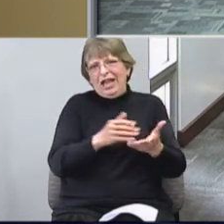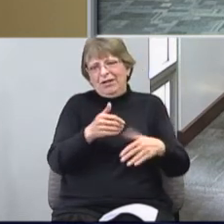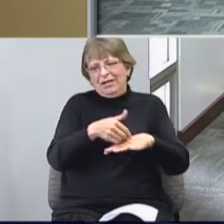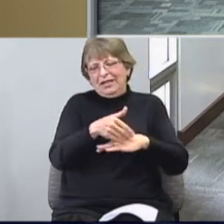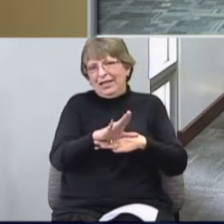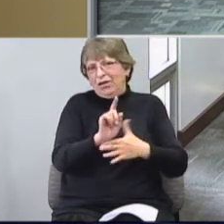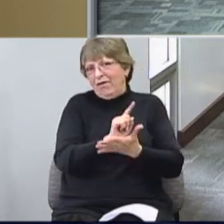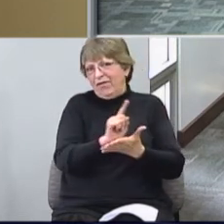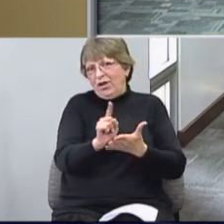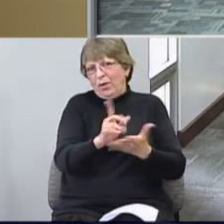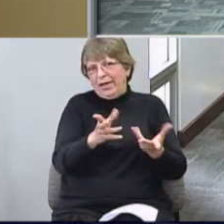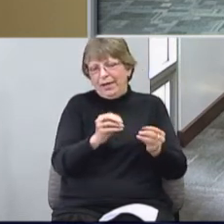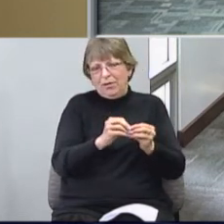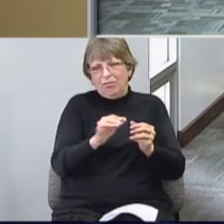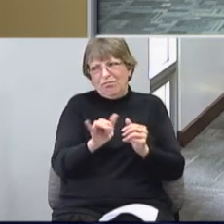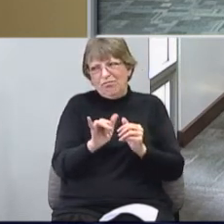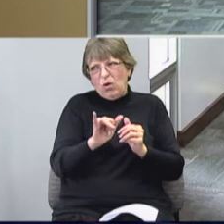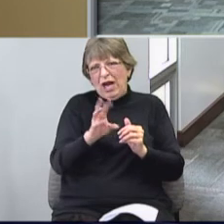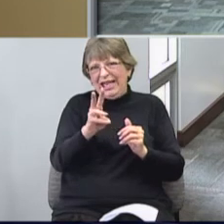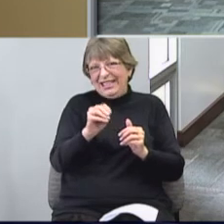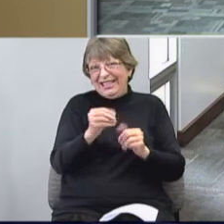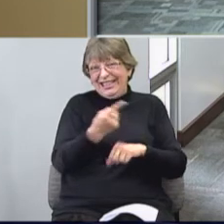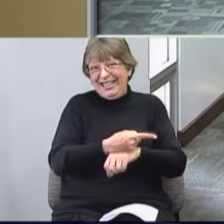like 60 days or so, probably.